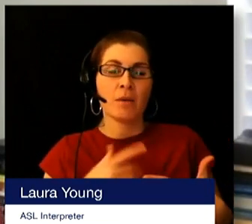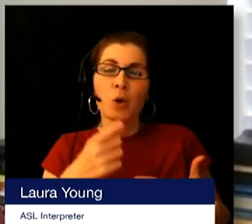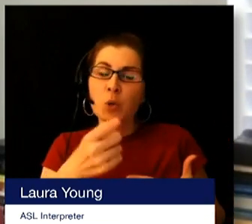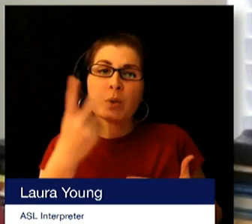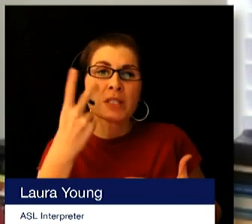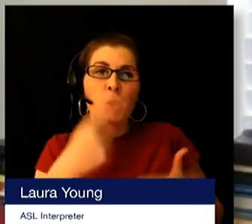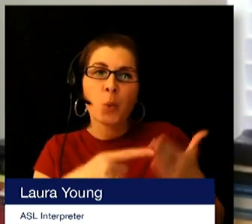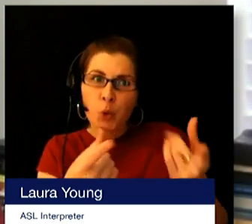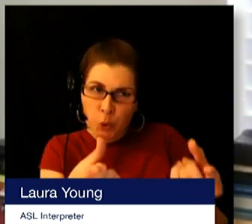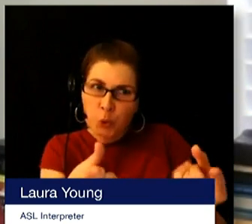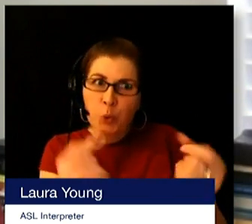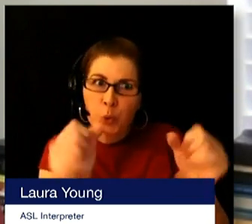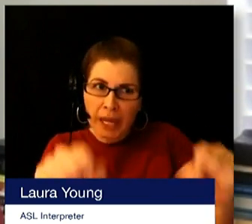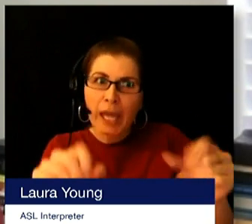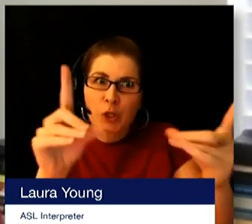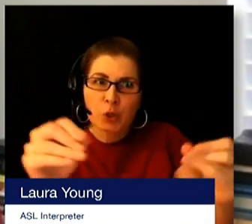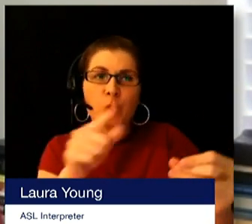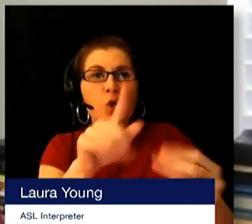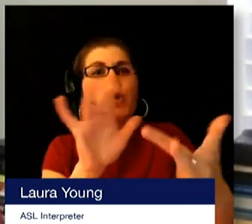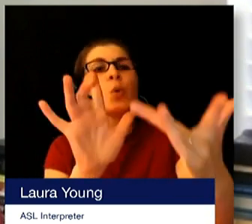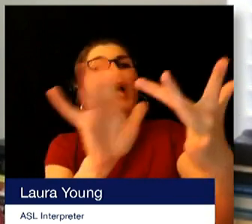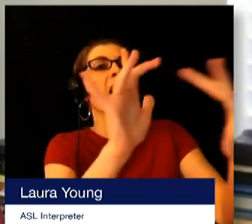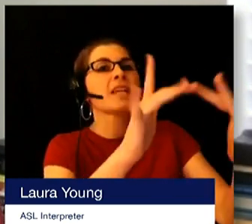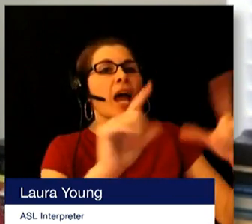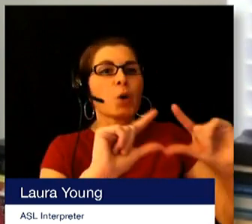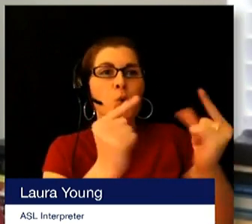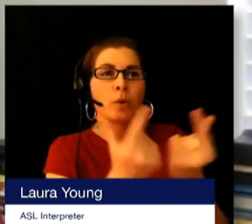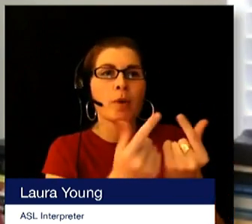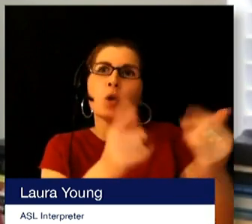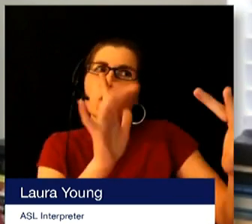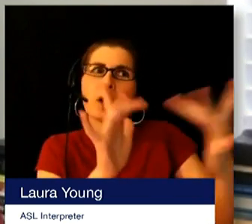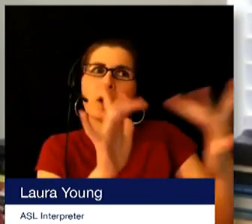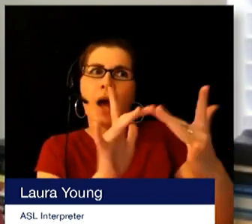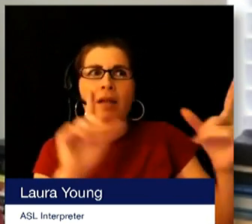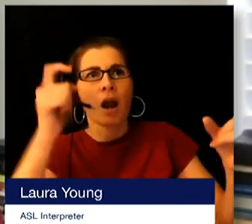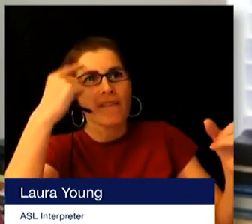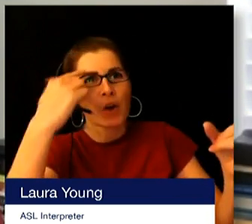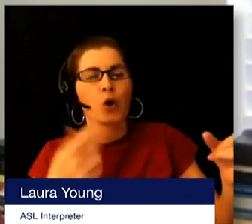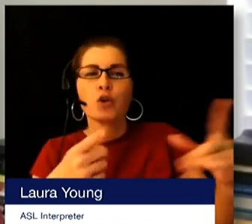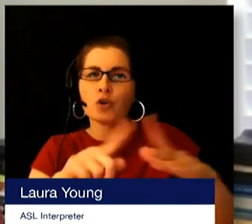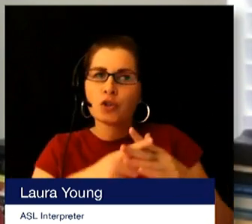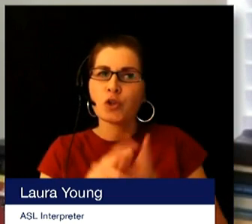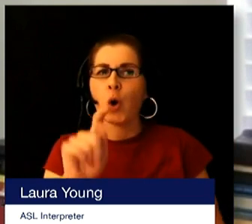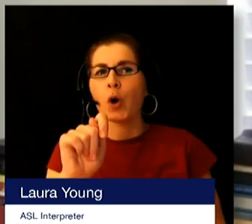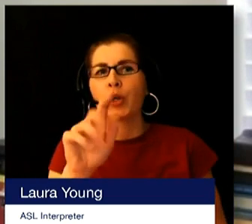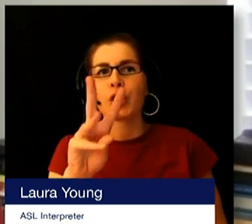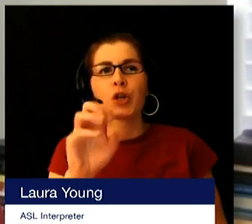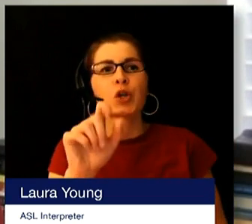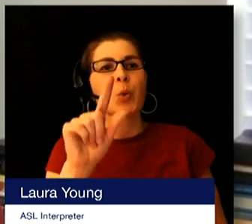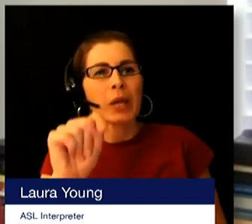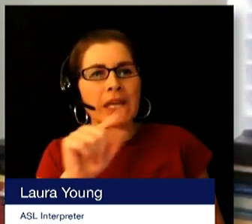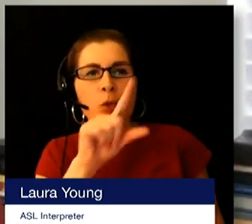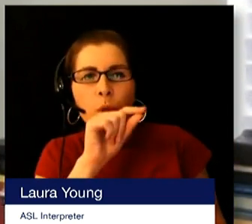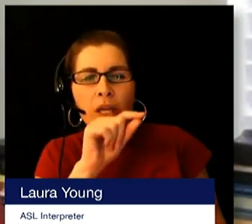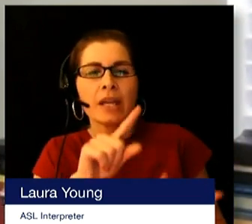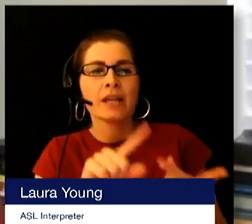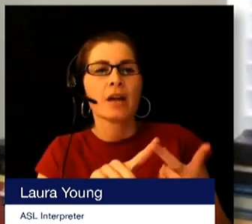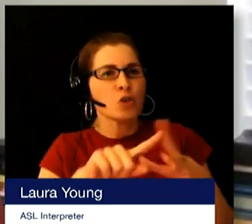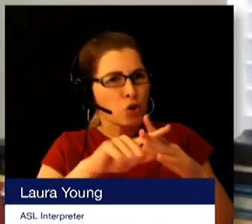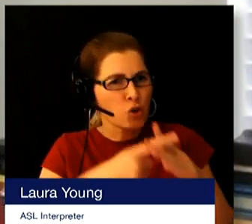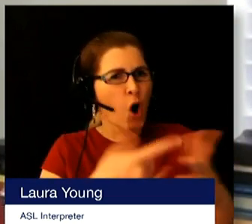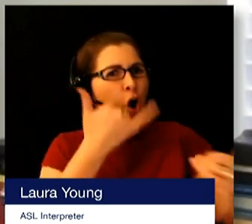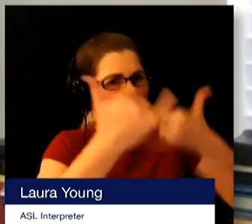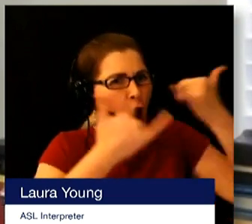out to these different groups, reach out to the governor, start tweeting, start calling, letting them know that you want them